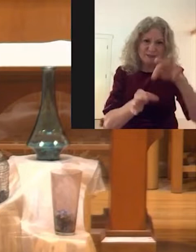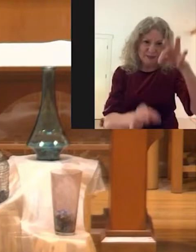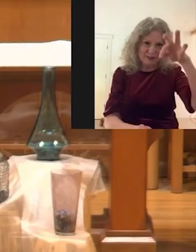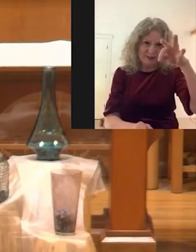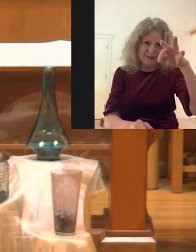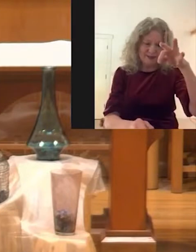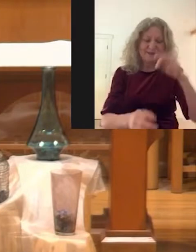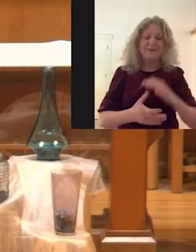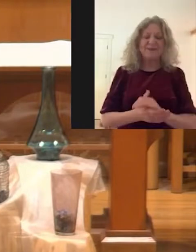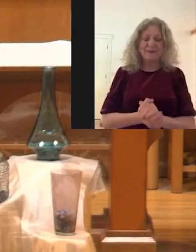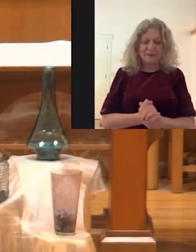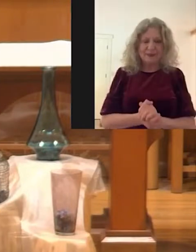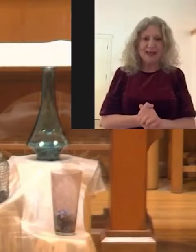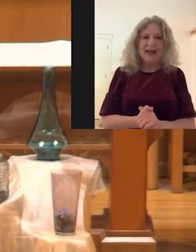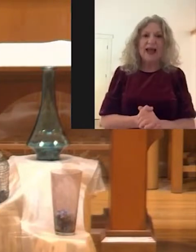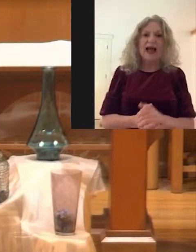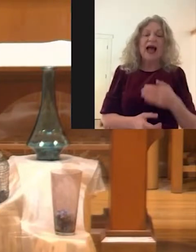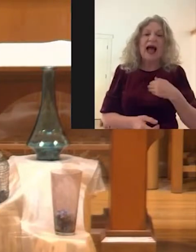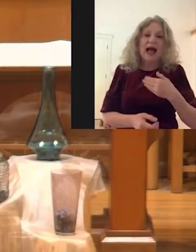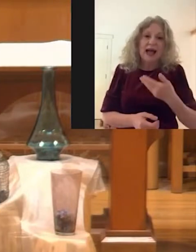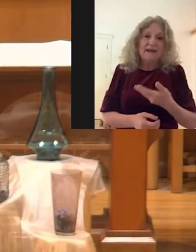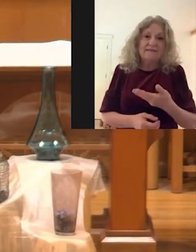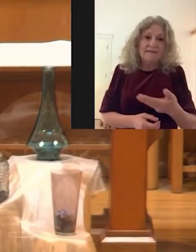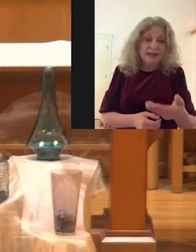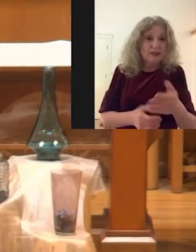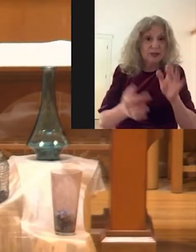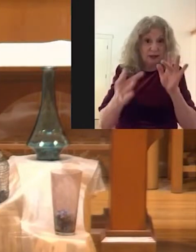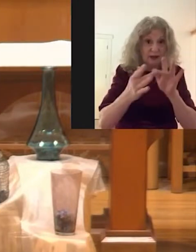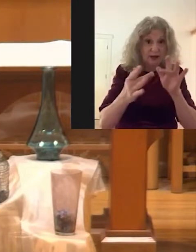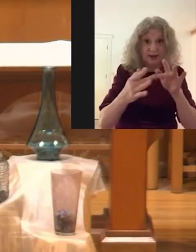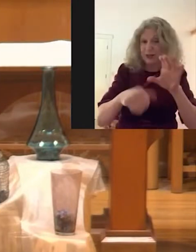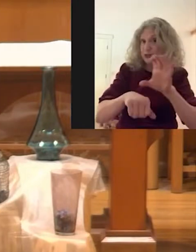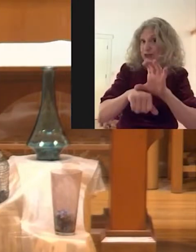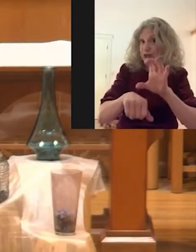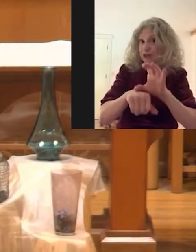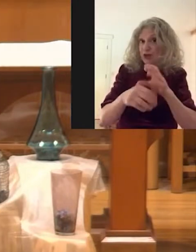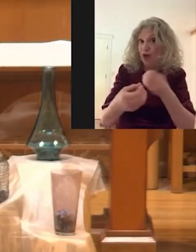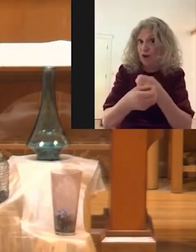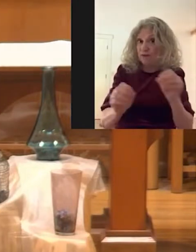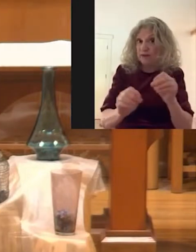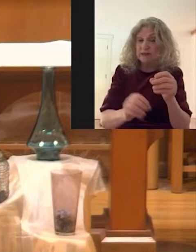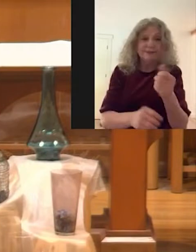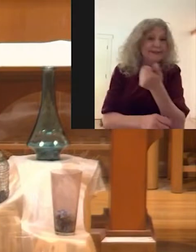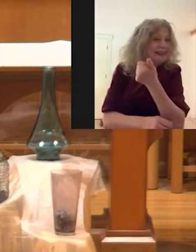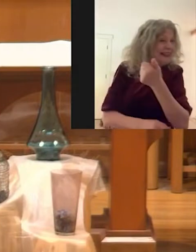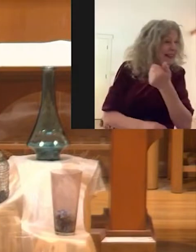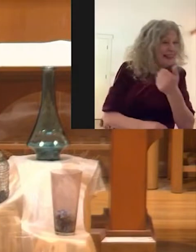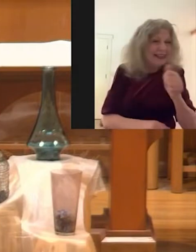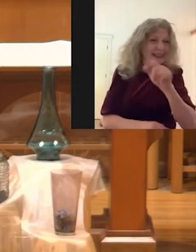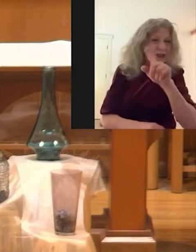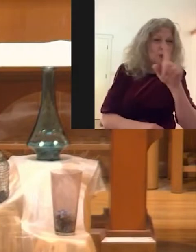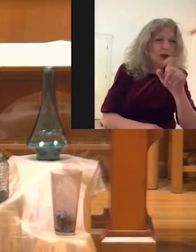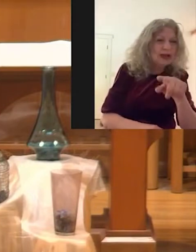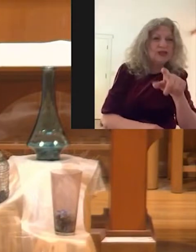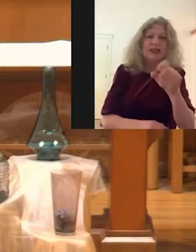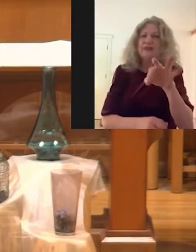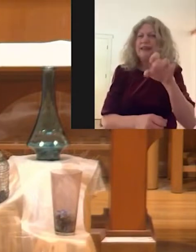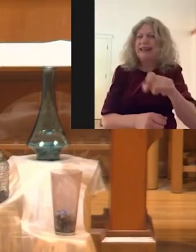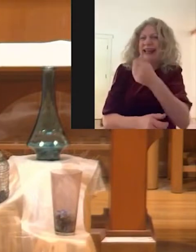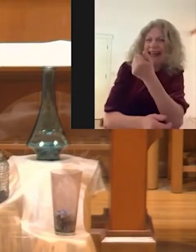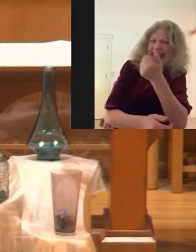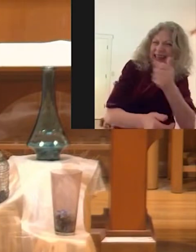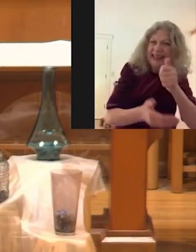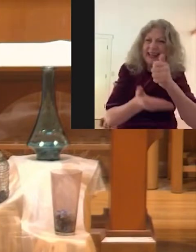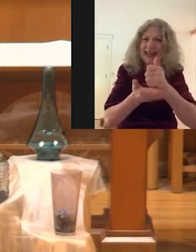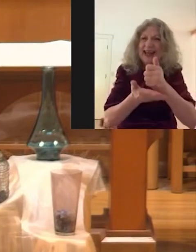you to contact the church office if you have any questions, if you need assistance to